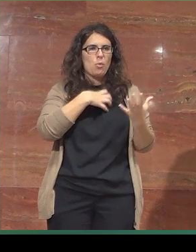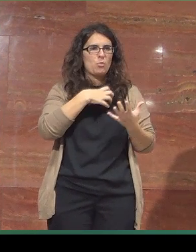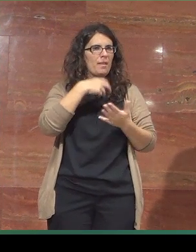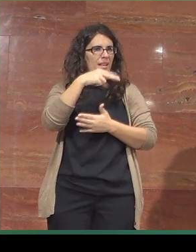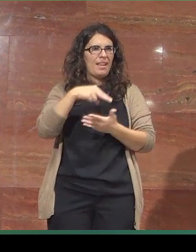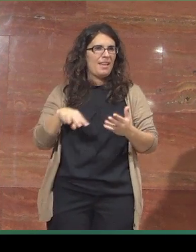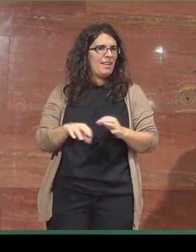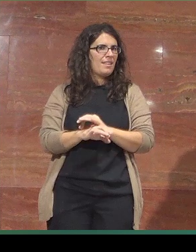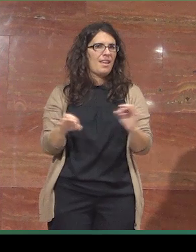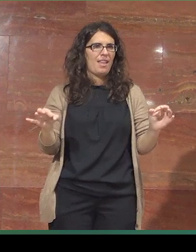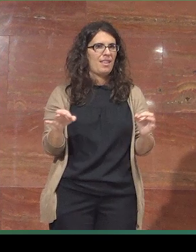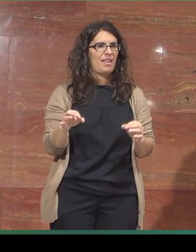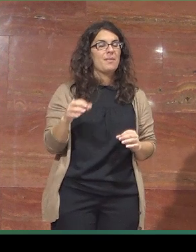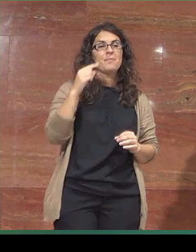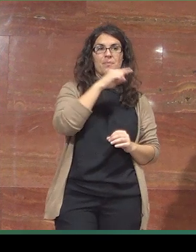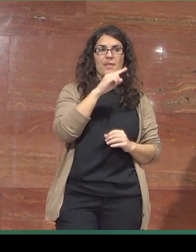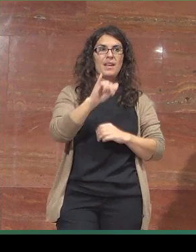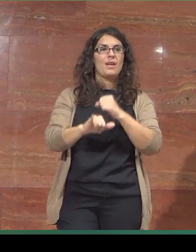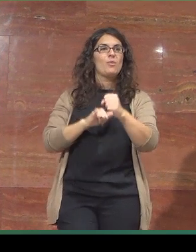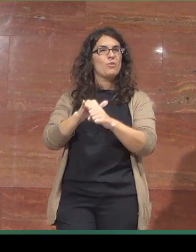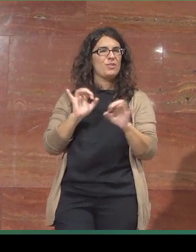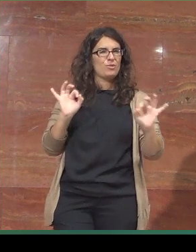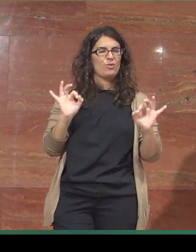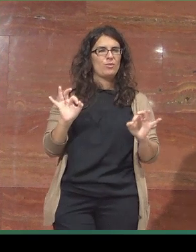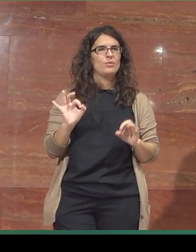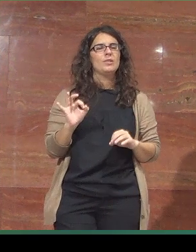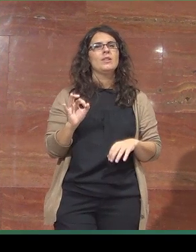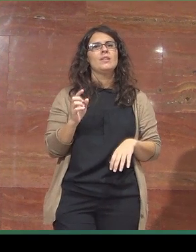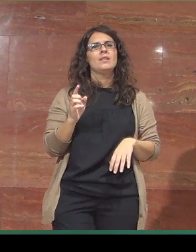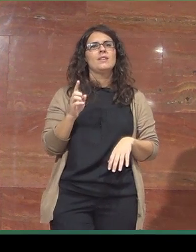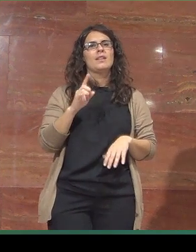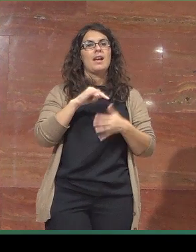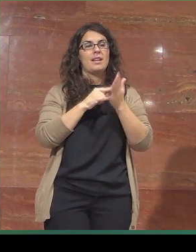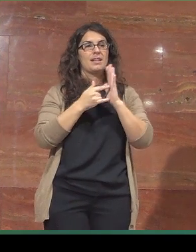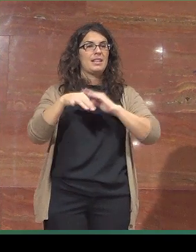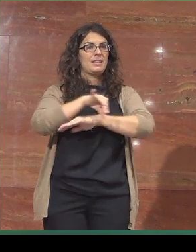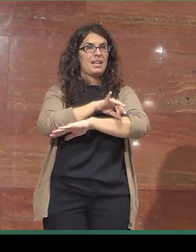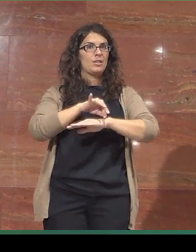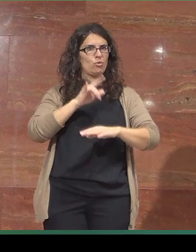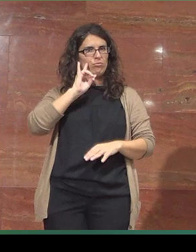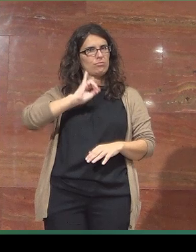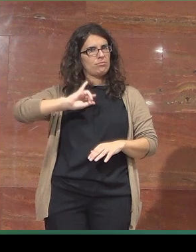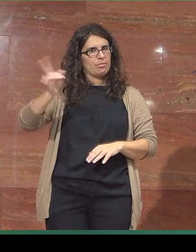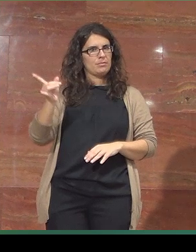airport, we called the architect and made him put on what we call sim specs, which simulate